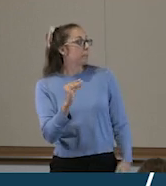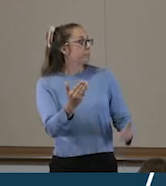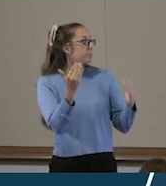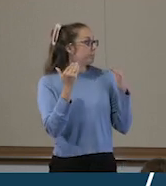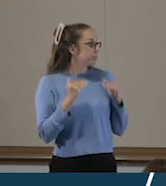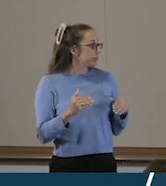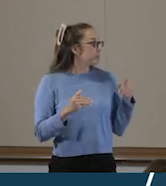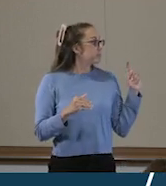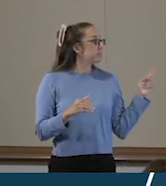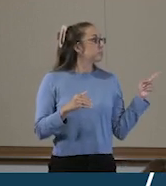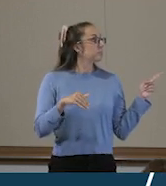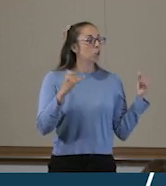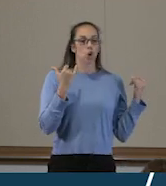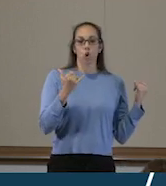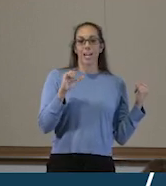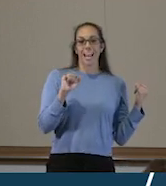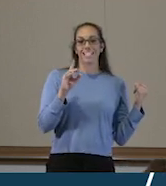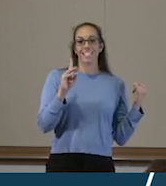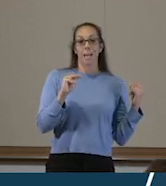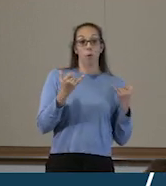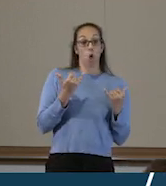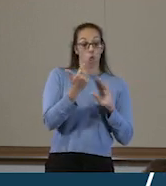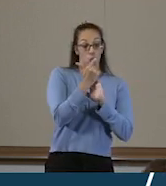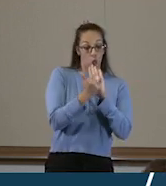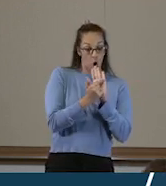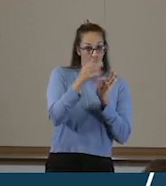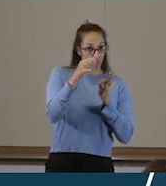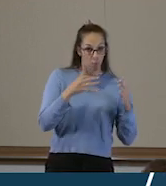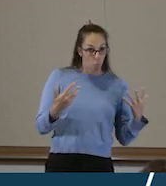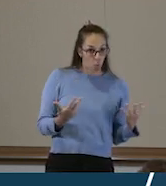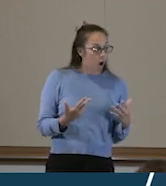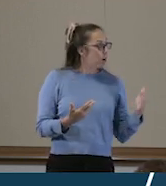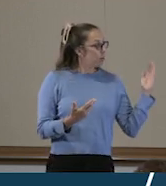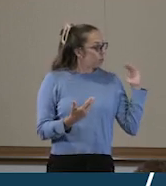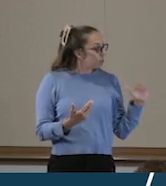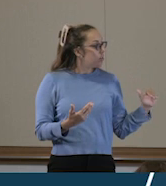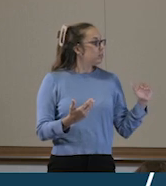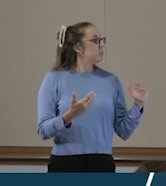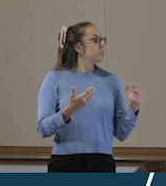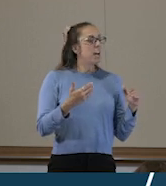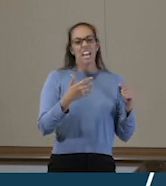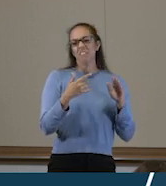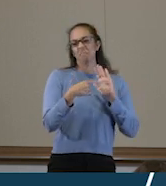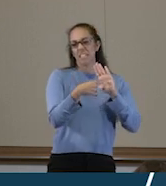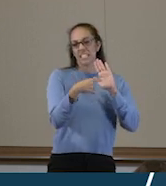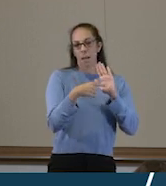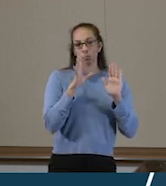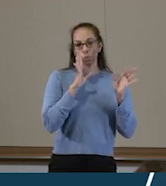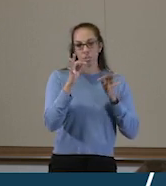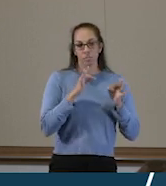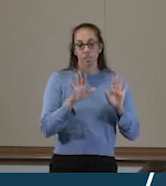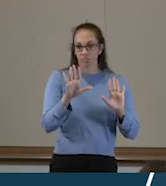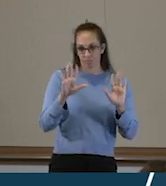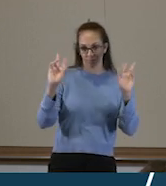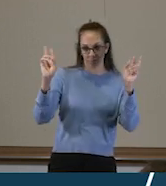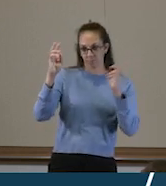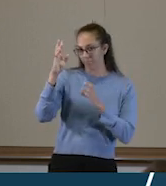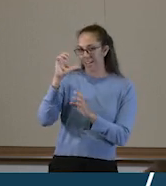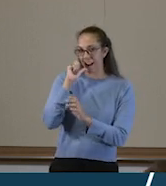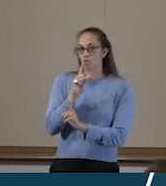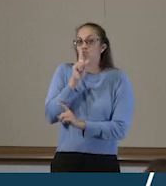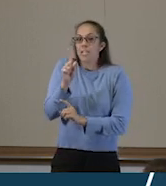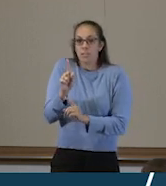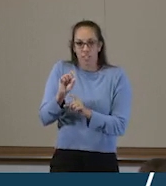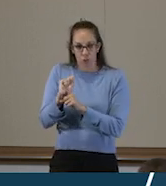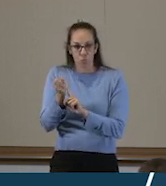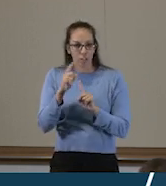for decision makers. We're going to go through some example client scenarios. These are hypothetical, they're not real clients. And then we're going to